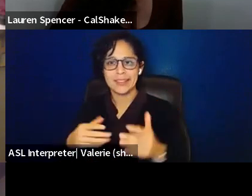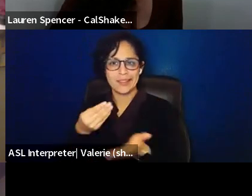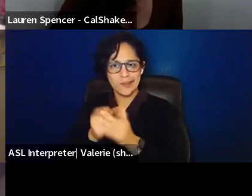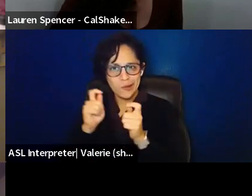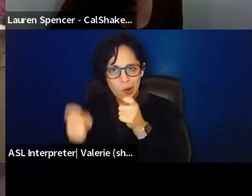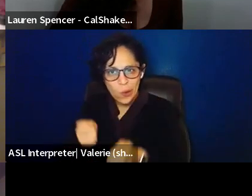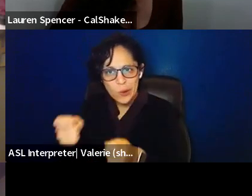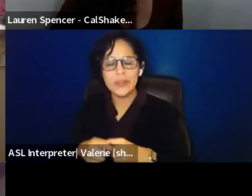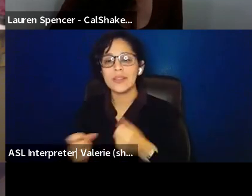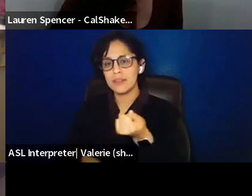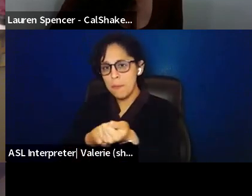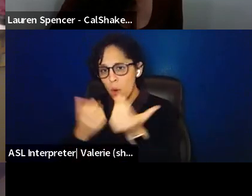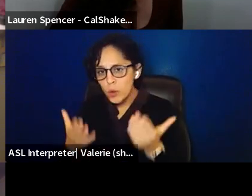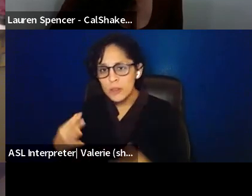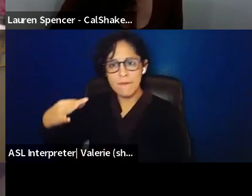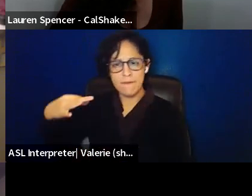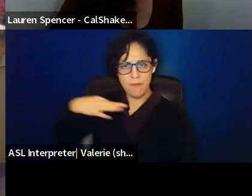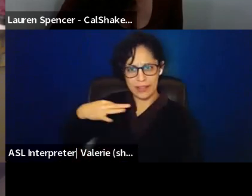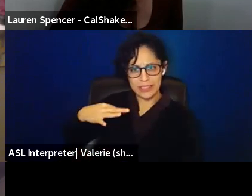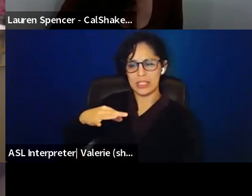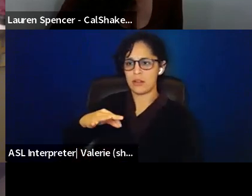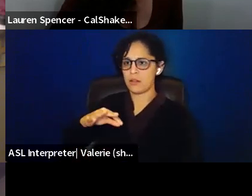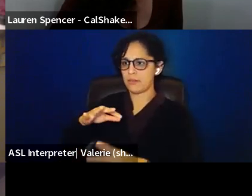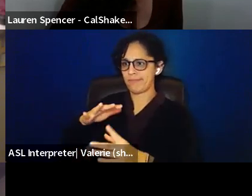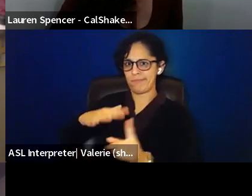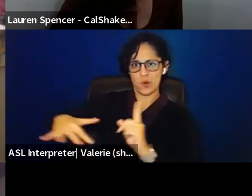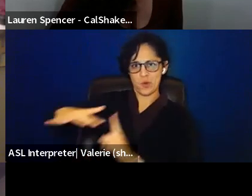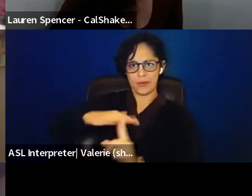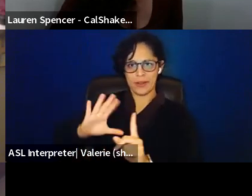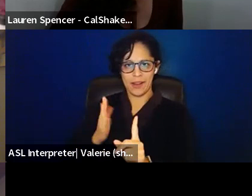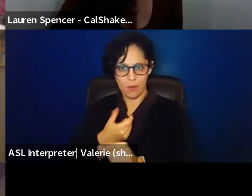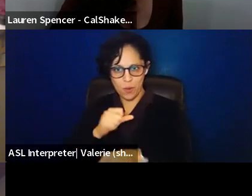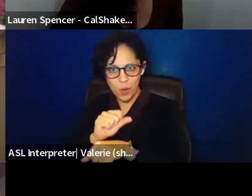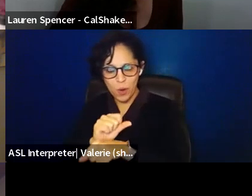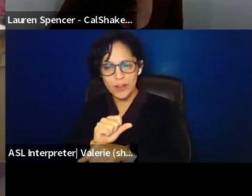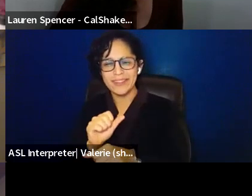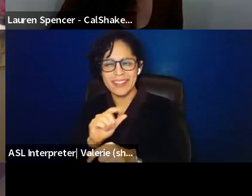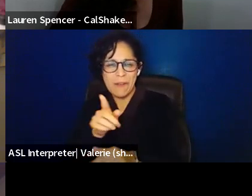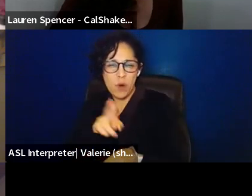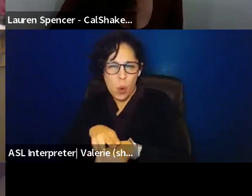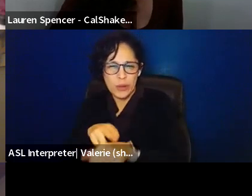supporters, volunteers around our work. And budgetarily, of course,